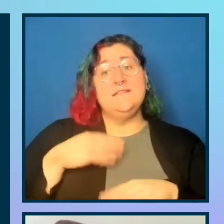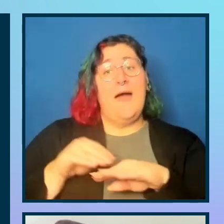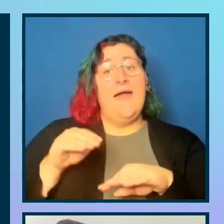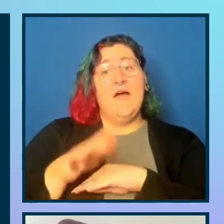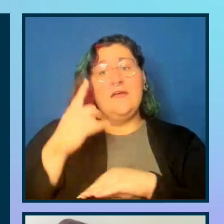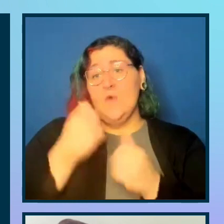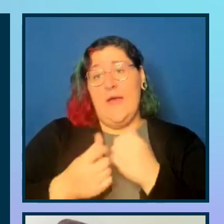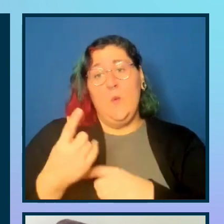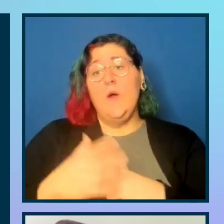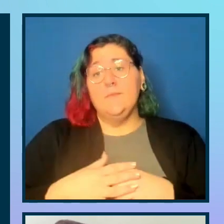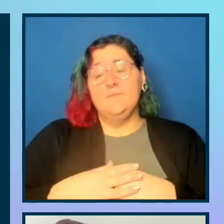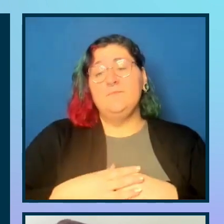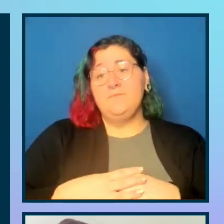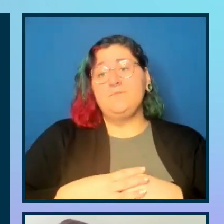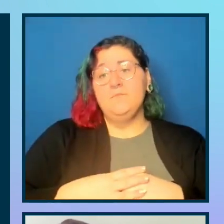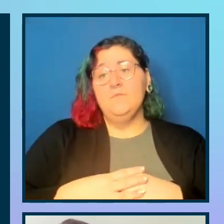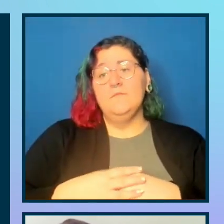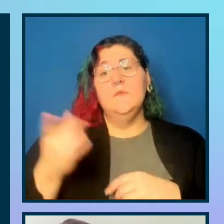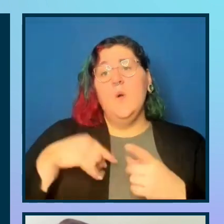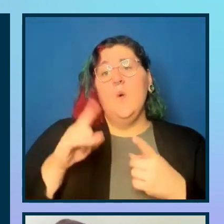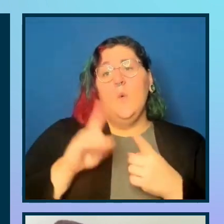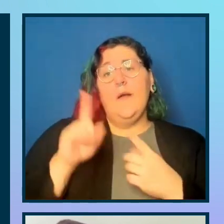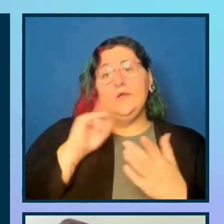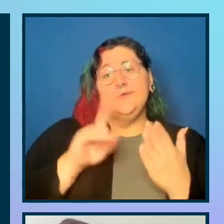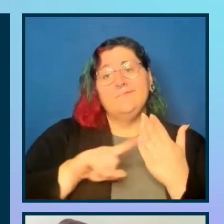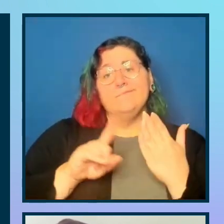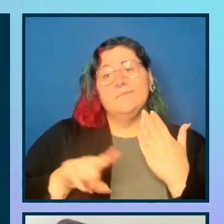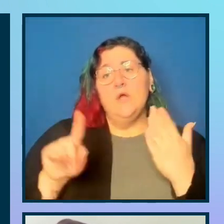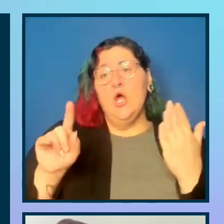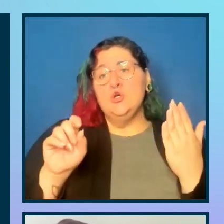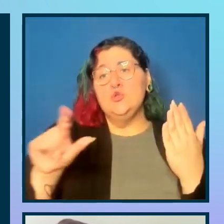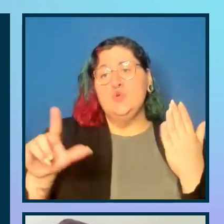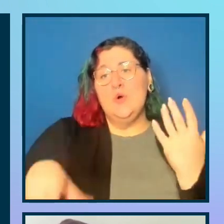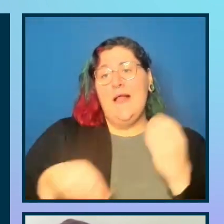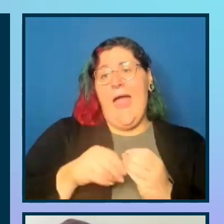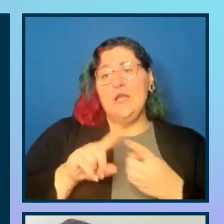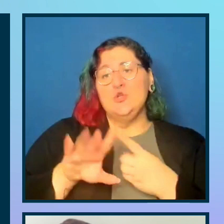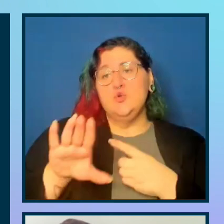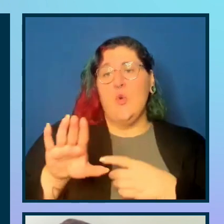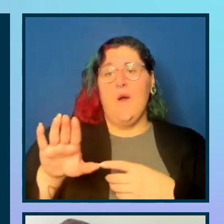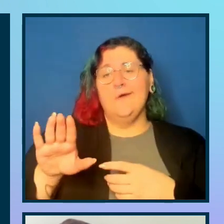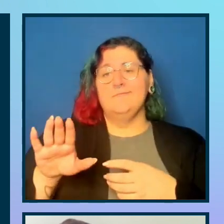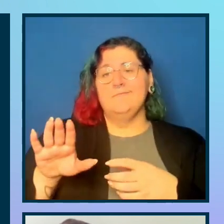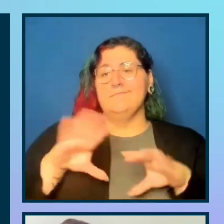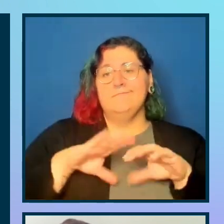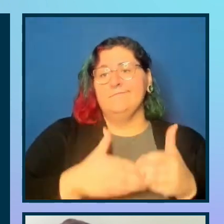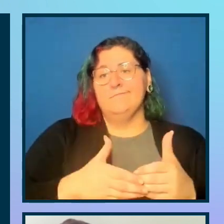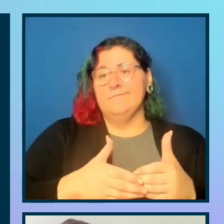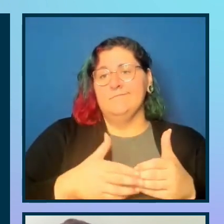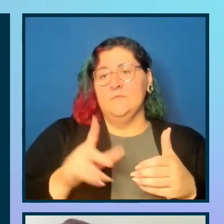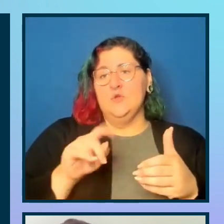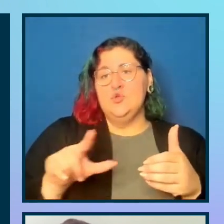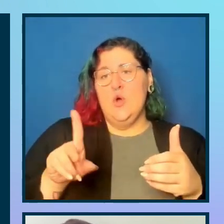going through any kind of tool that you're adding to your stack, look at the dependencies. And a lot of the issues